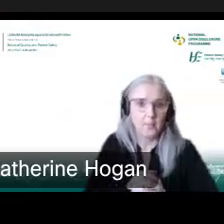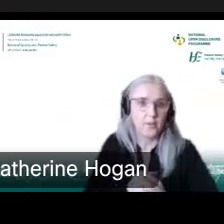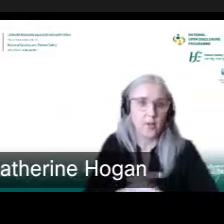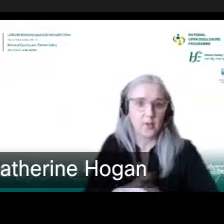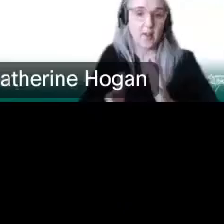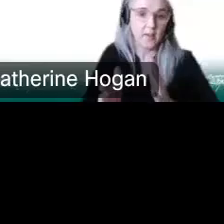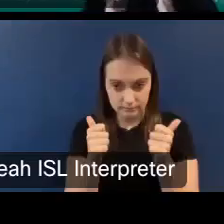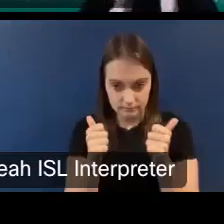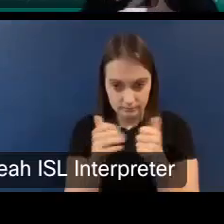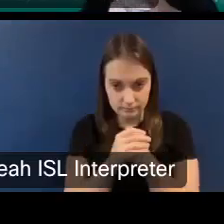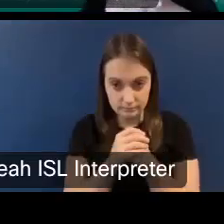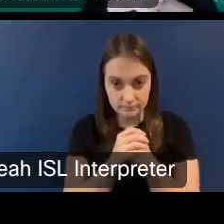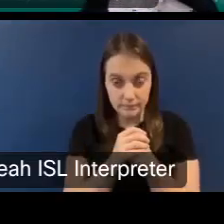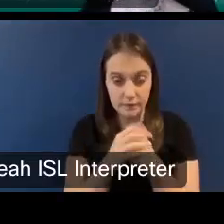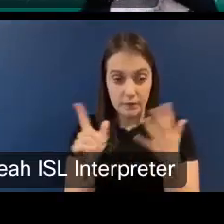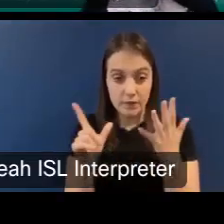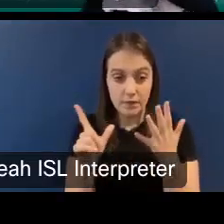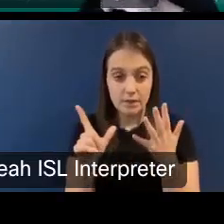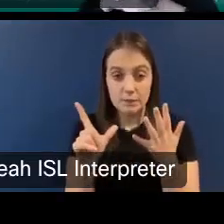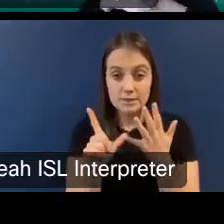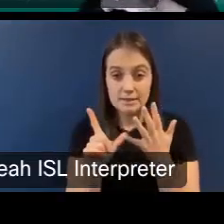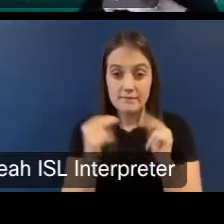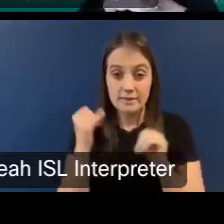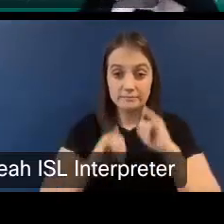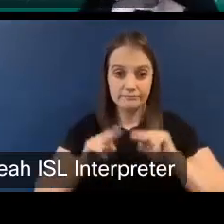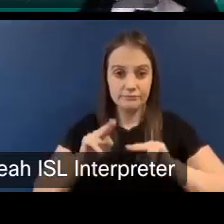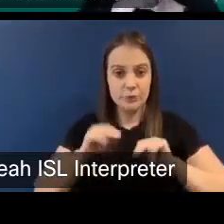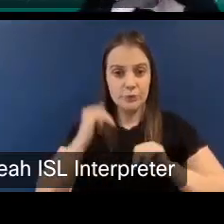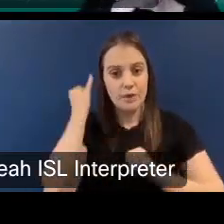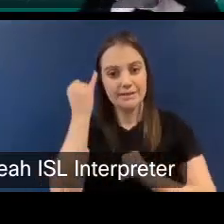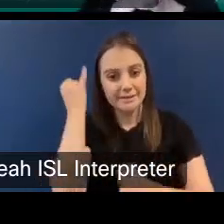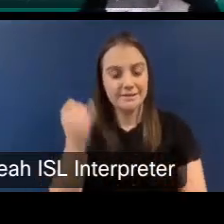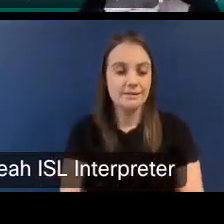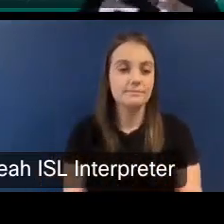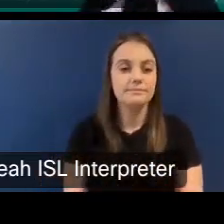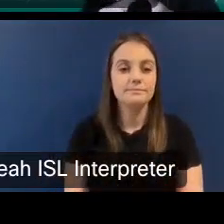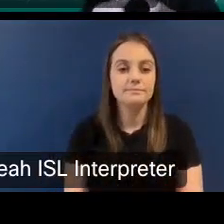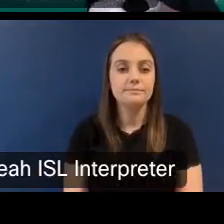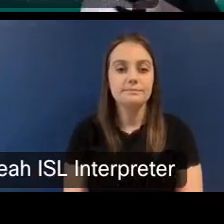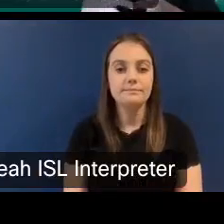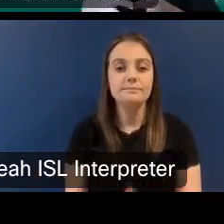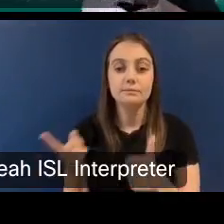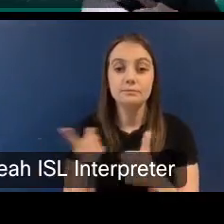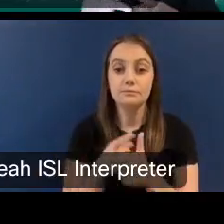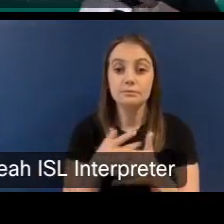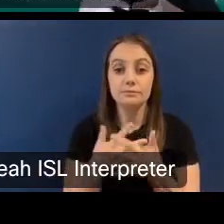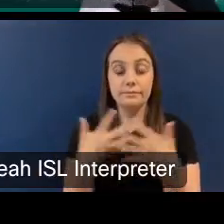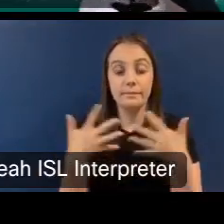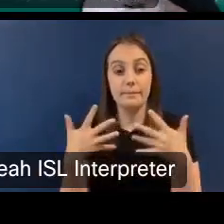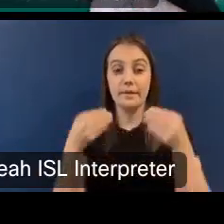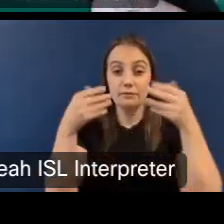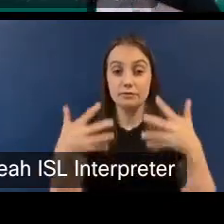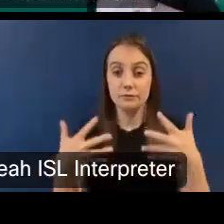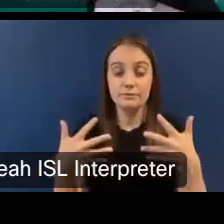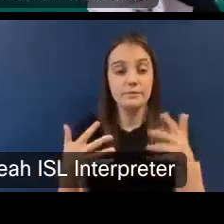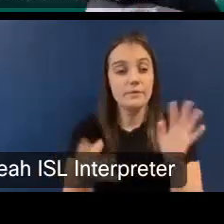was, I suppose, 7 different ideas, and really that One of the most encouraging findings of the study was the